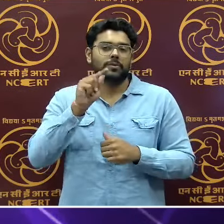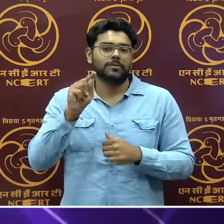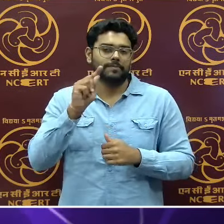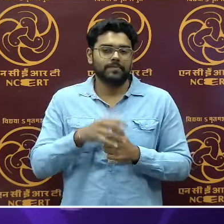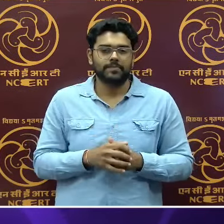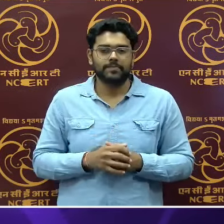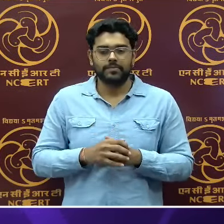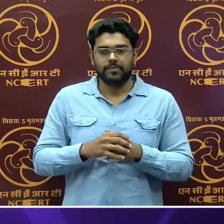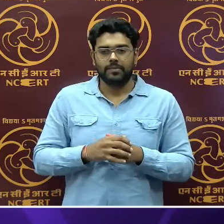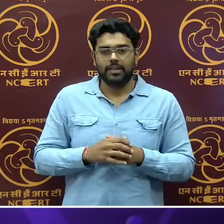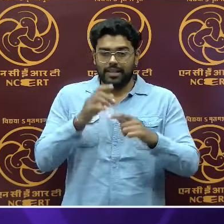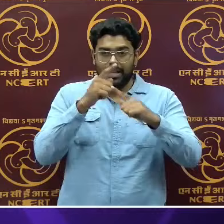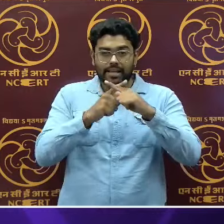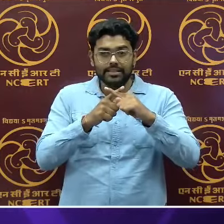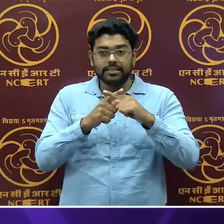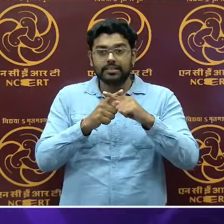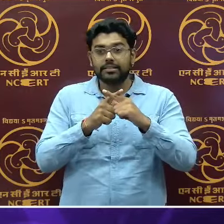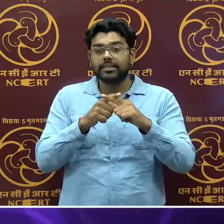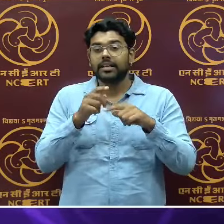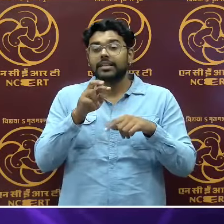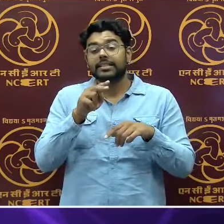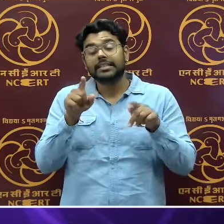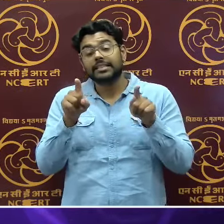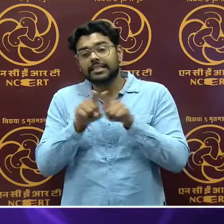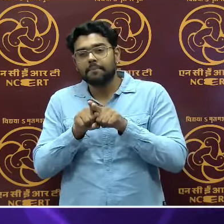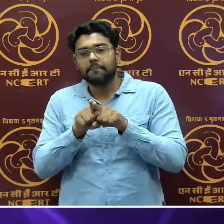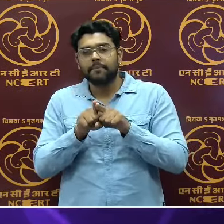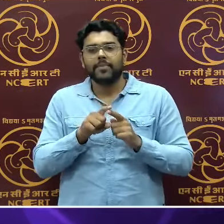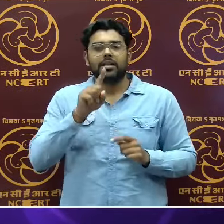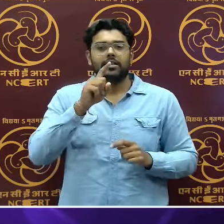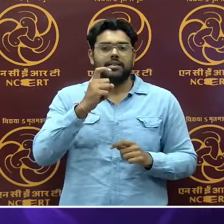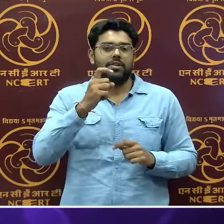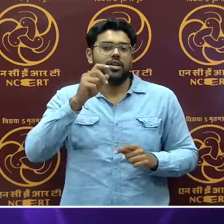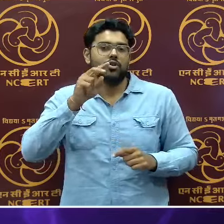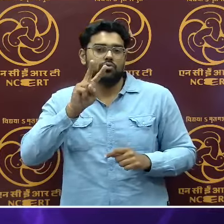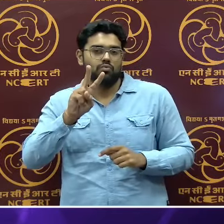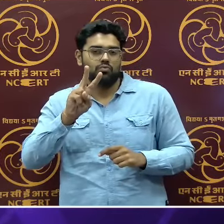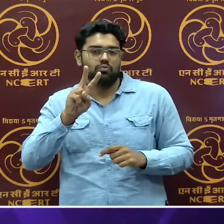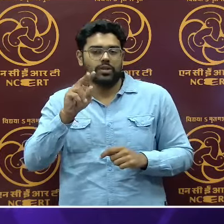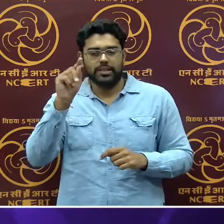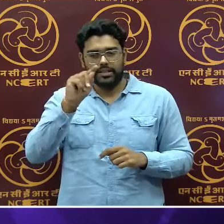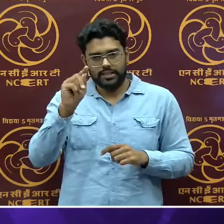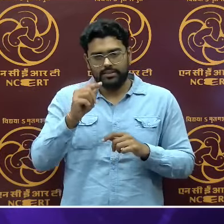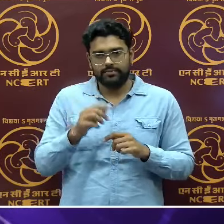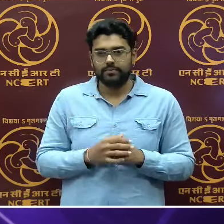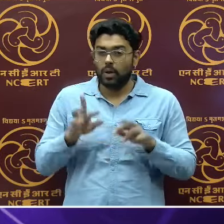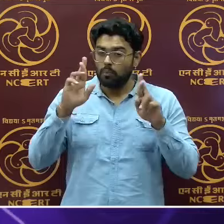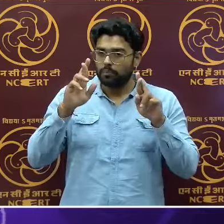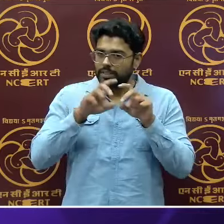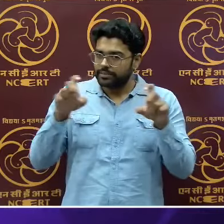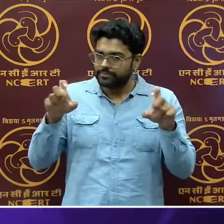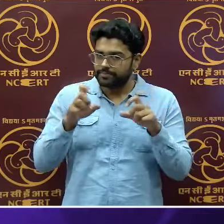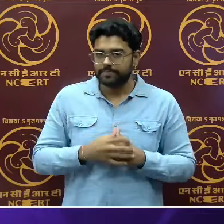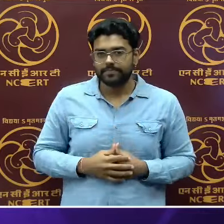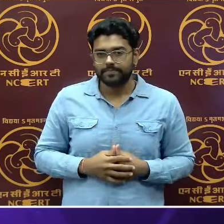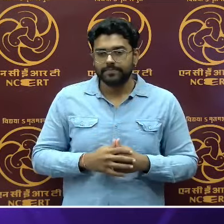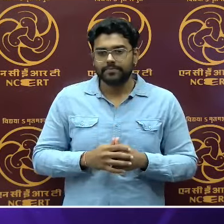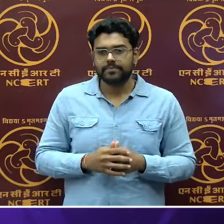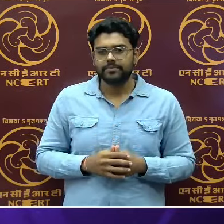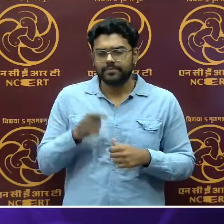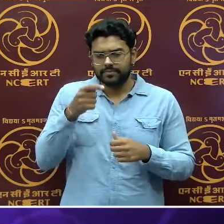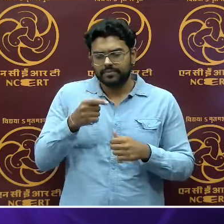So, angle x also is equal to 72 degrees. I hope it is clear, children. Yes, ma'am. Yeah, we are slowly